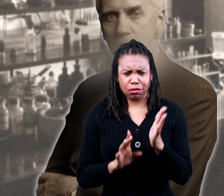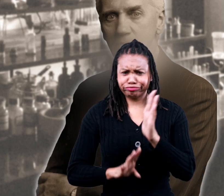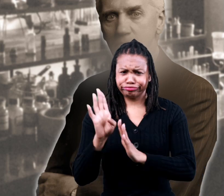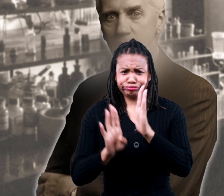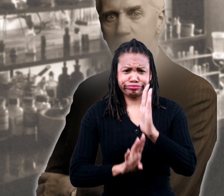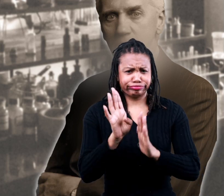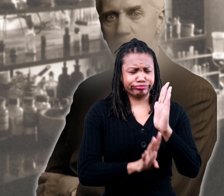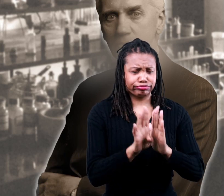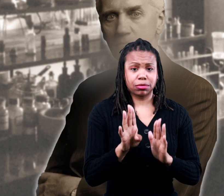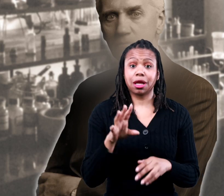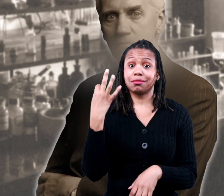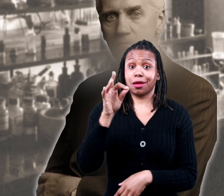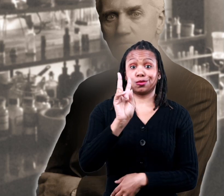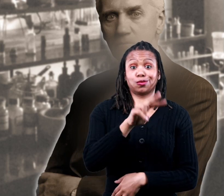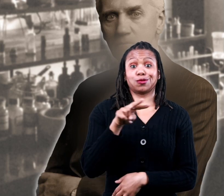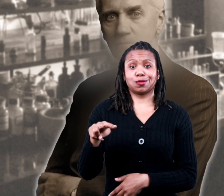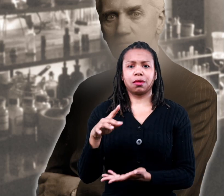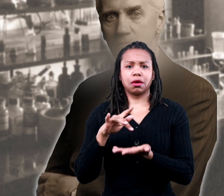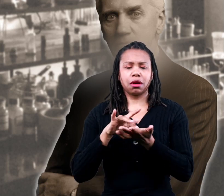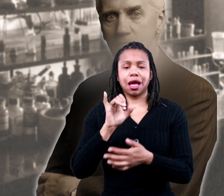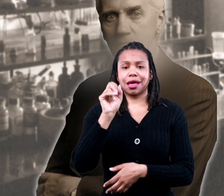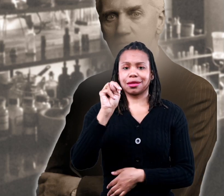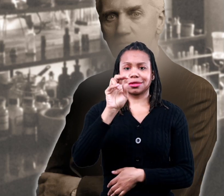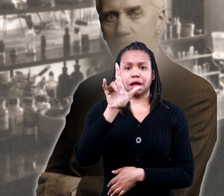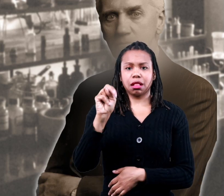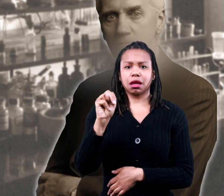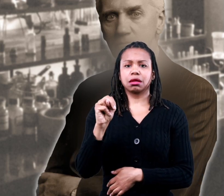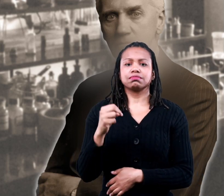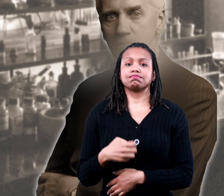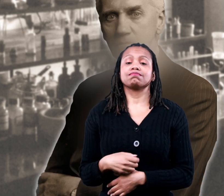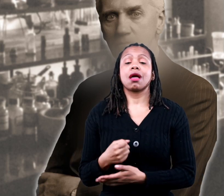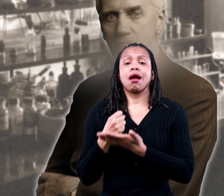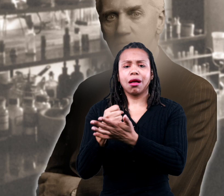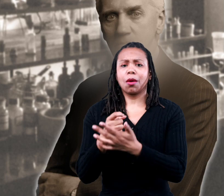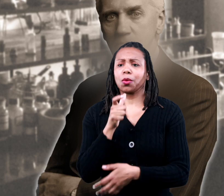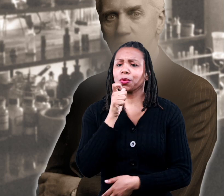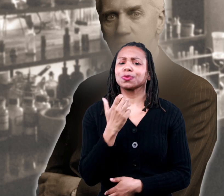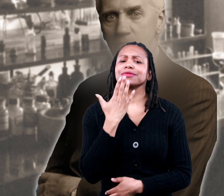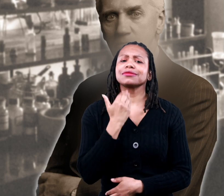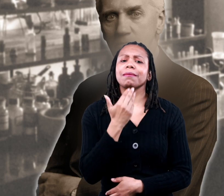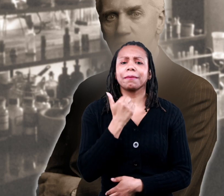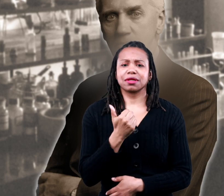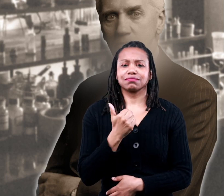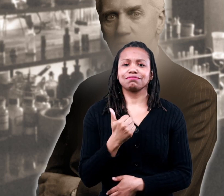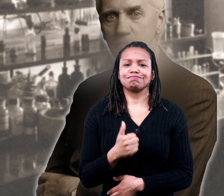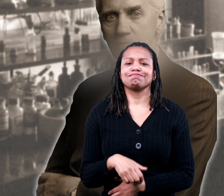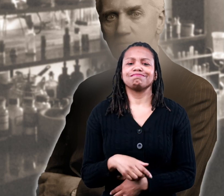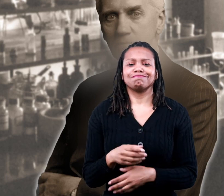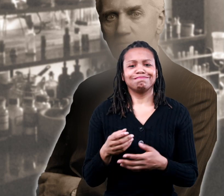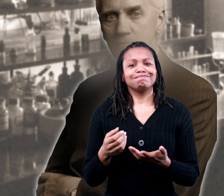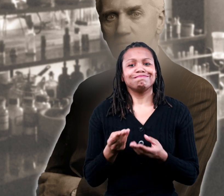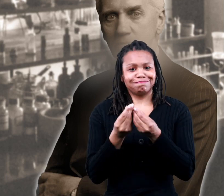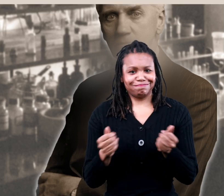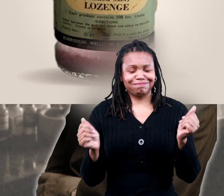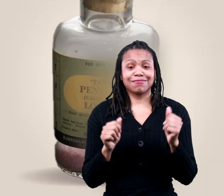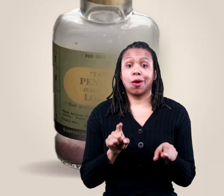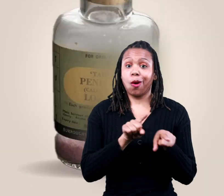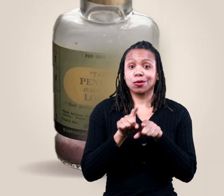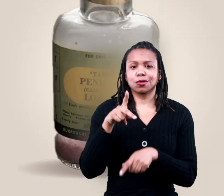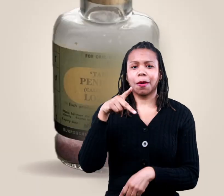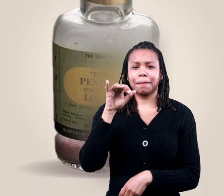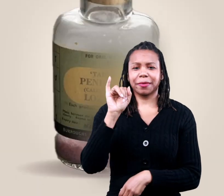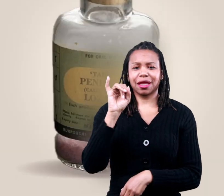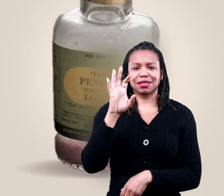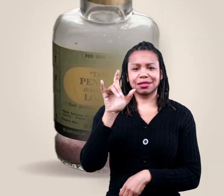groundbreaking time for medicine? In 1922, insulin was discovered to help those living with diabetes,